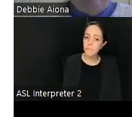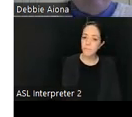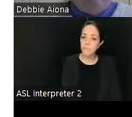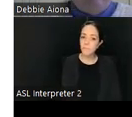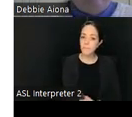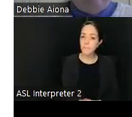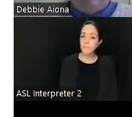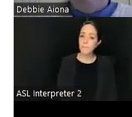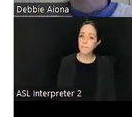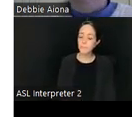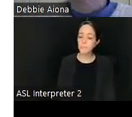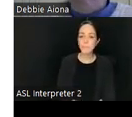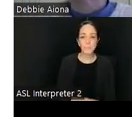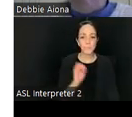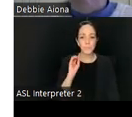Okay, I see no.